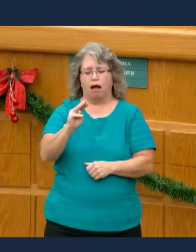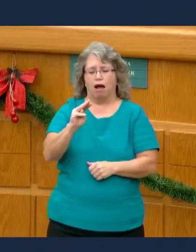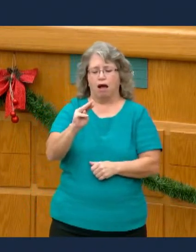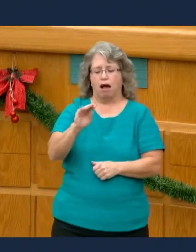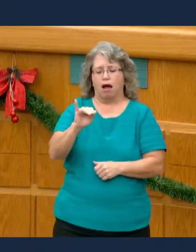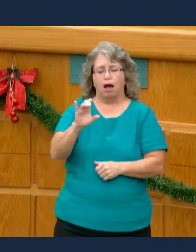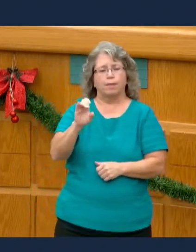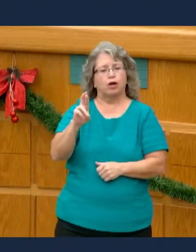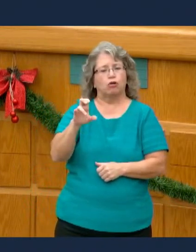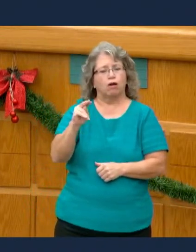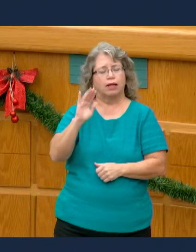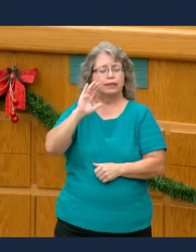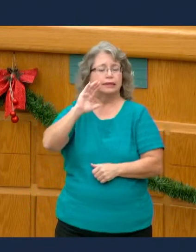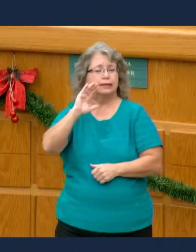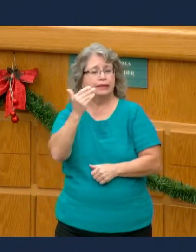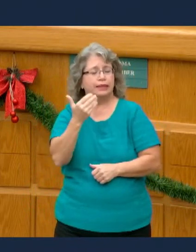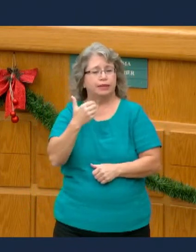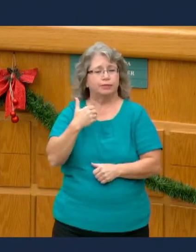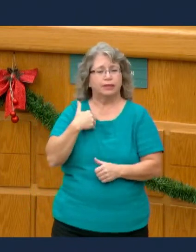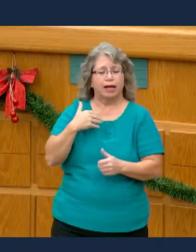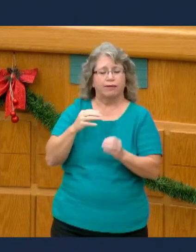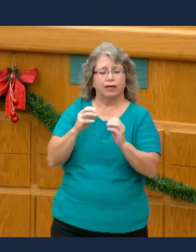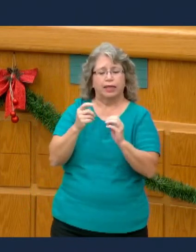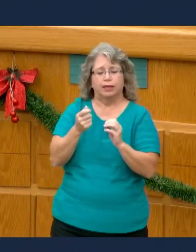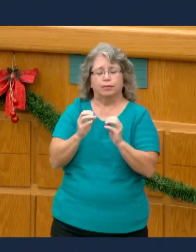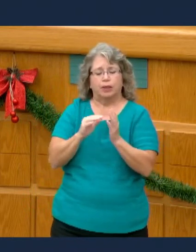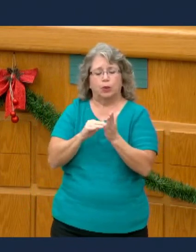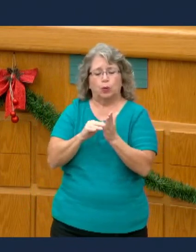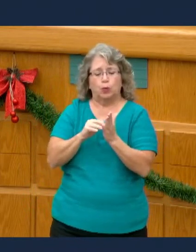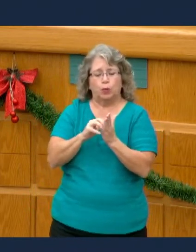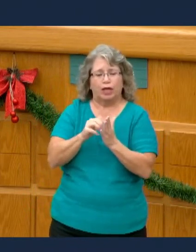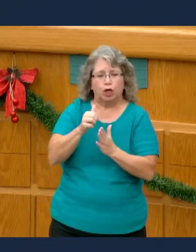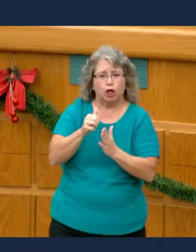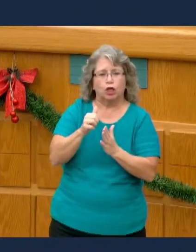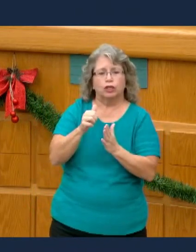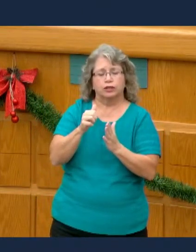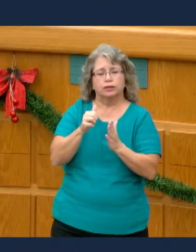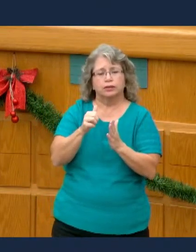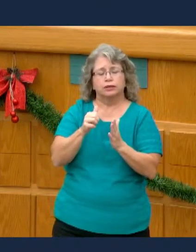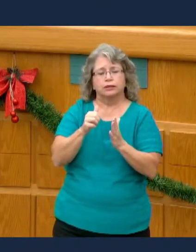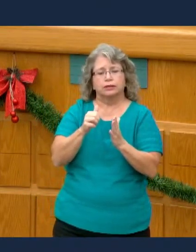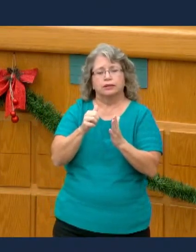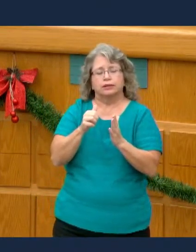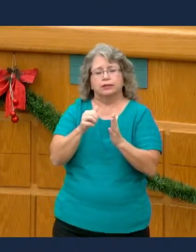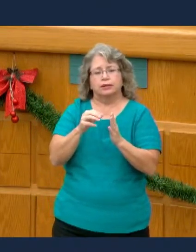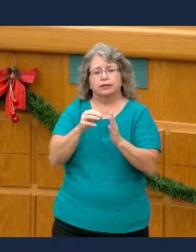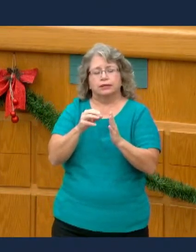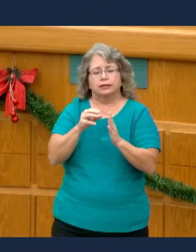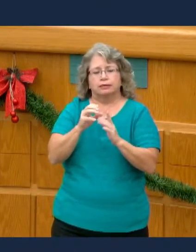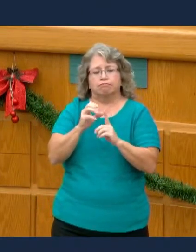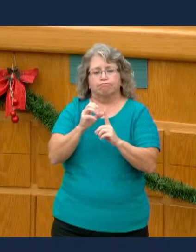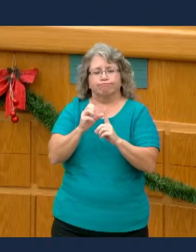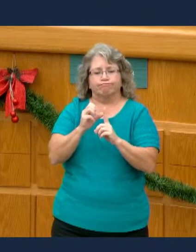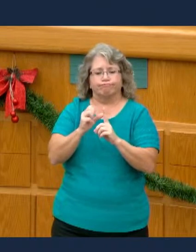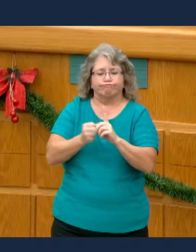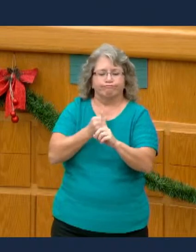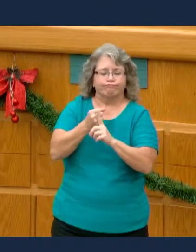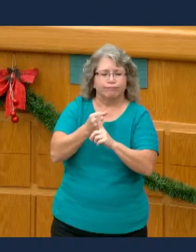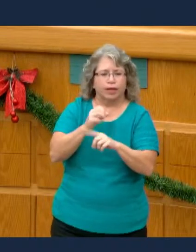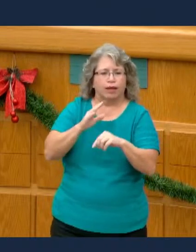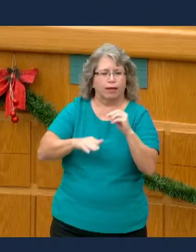and other variants. And in a moment, you'll hear Louise Wilmot, our senior nurse practitioner, expand on those